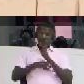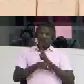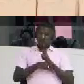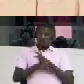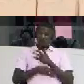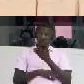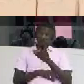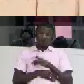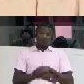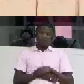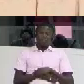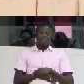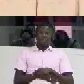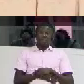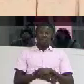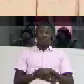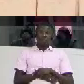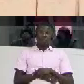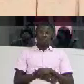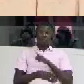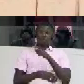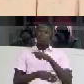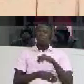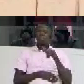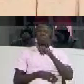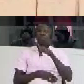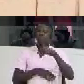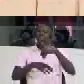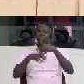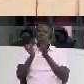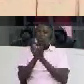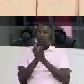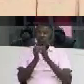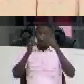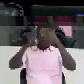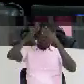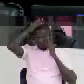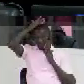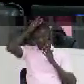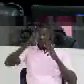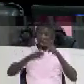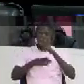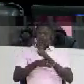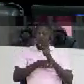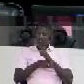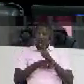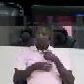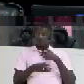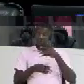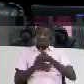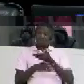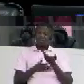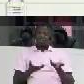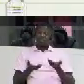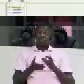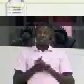army he was in? xam nga ci benn fànn la féetoo woon ci wàlli soldat. ndax State House lay